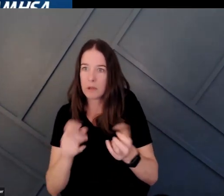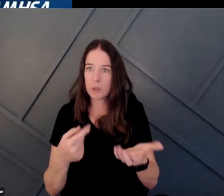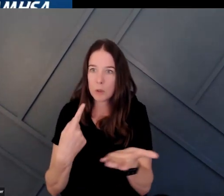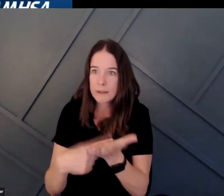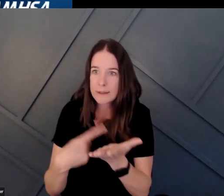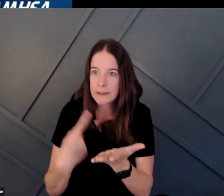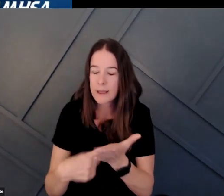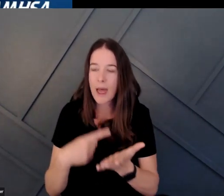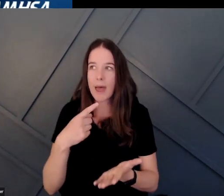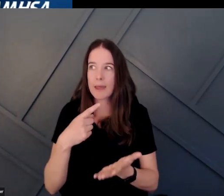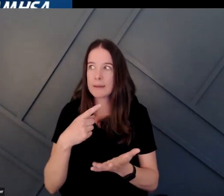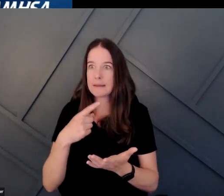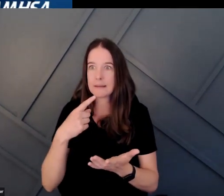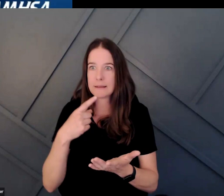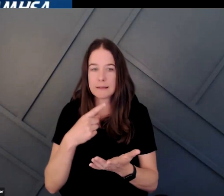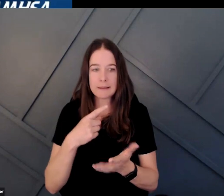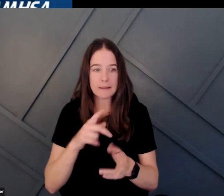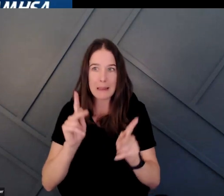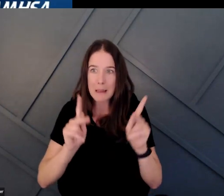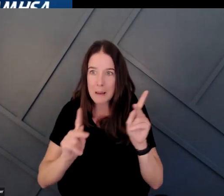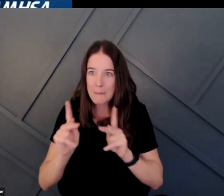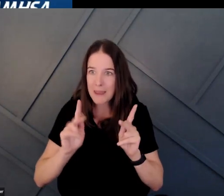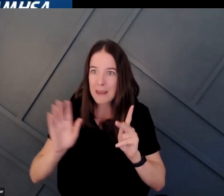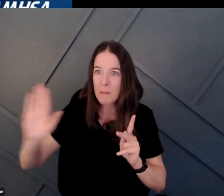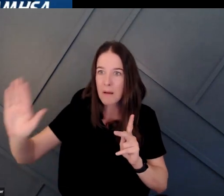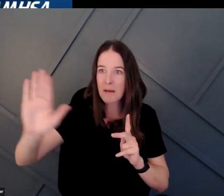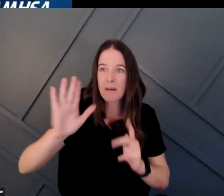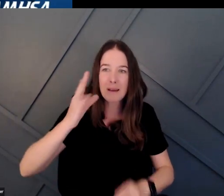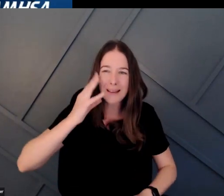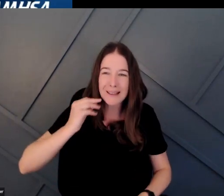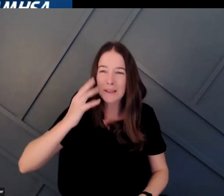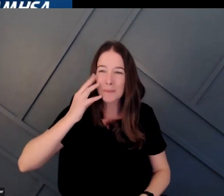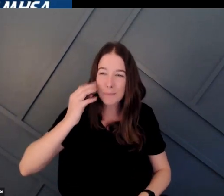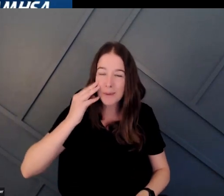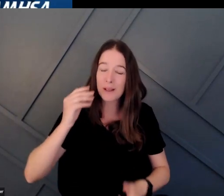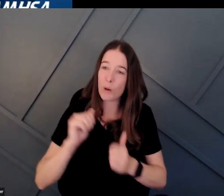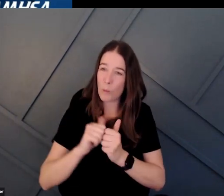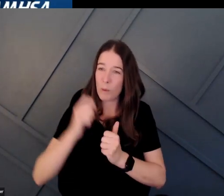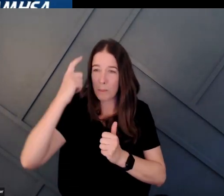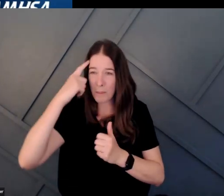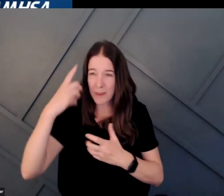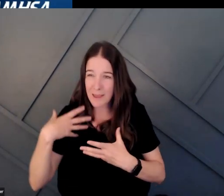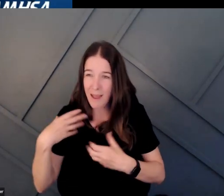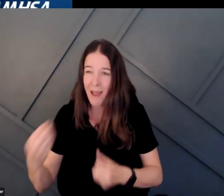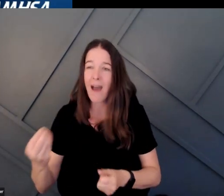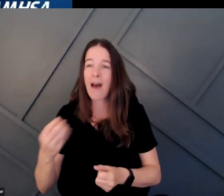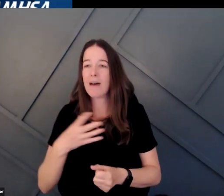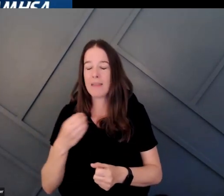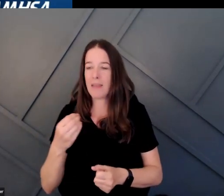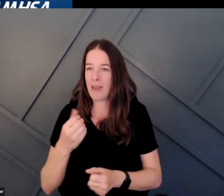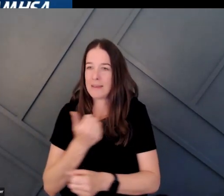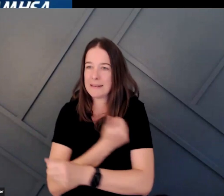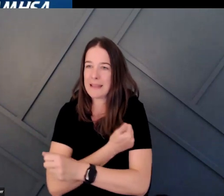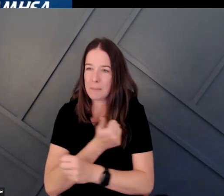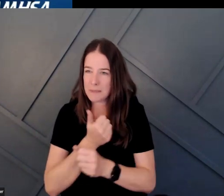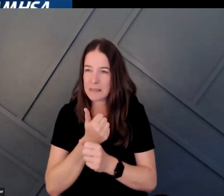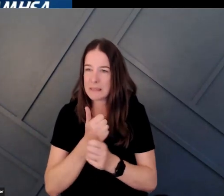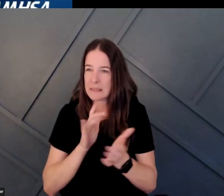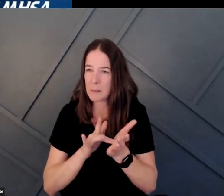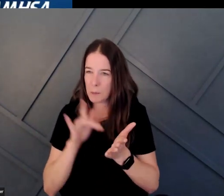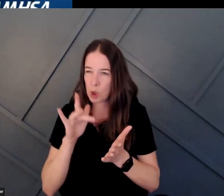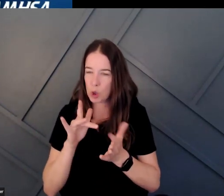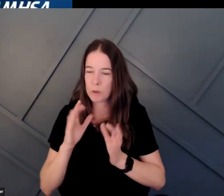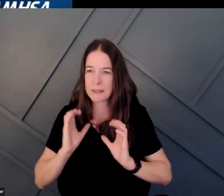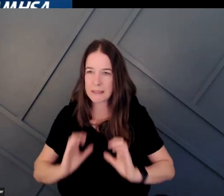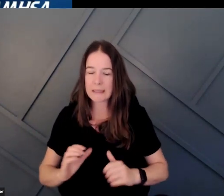experiences of people, the lived experiences of people with mental health and substance use conditions. And in our agency, we